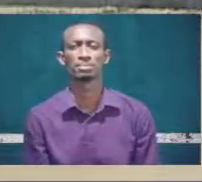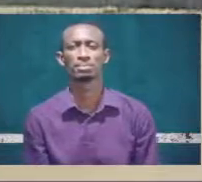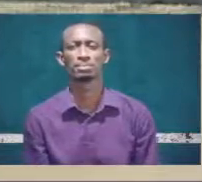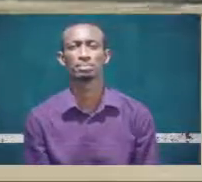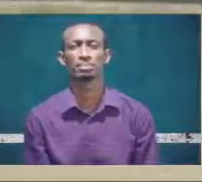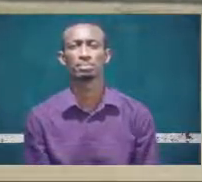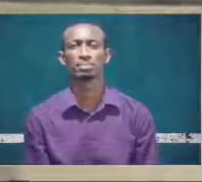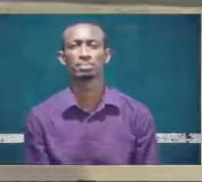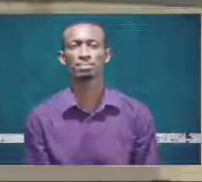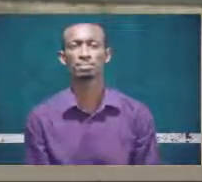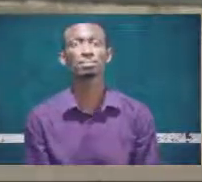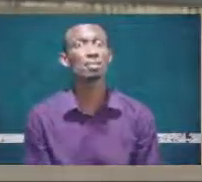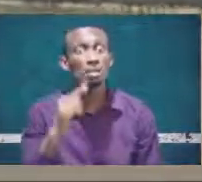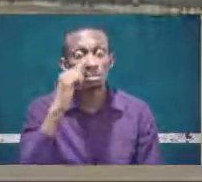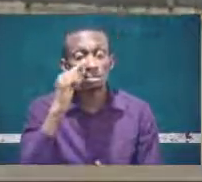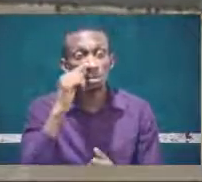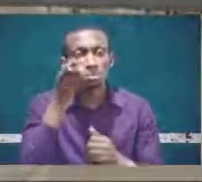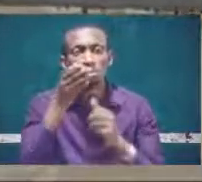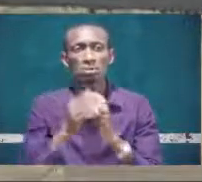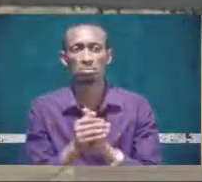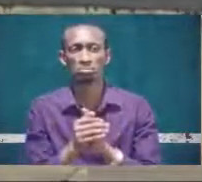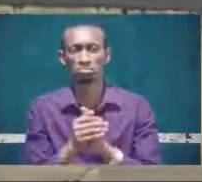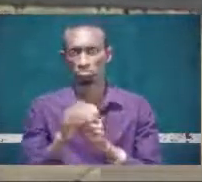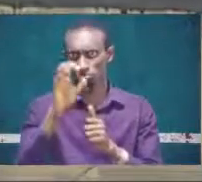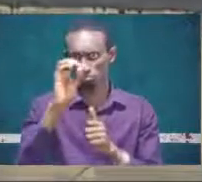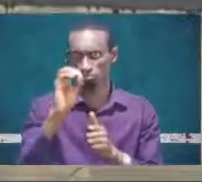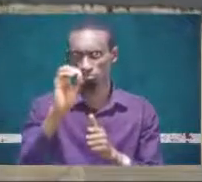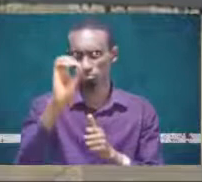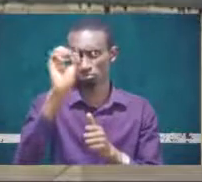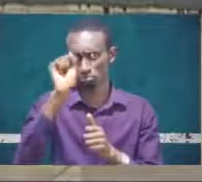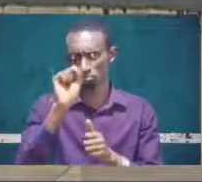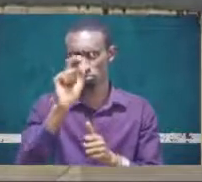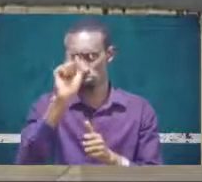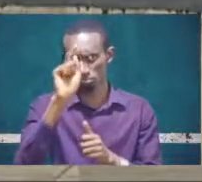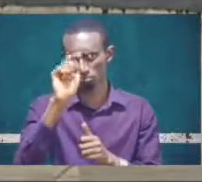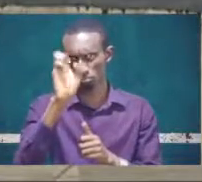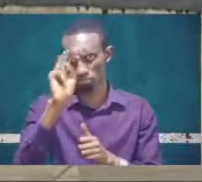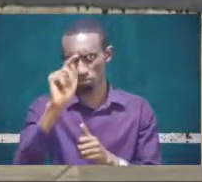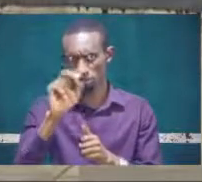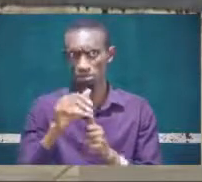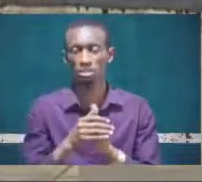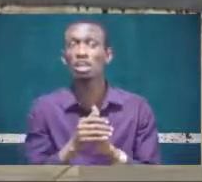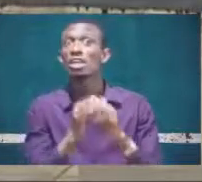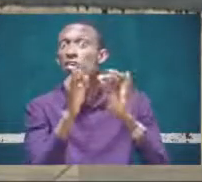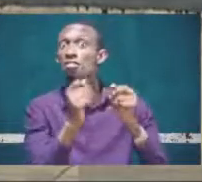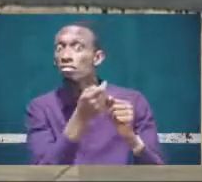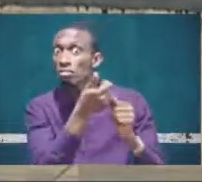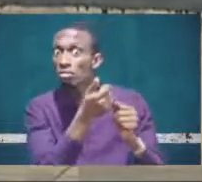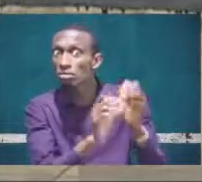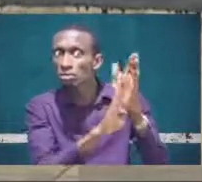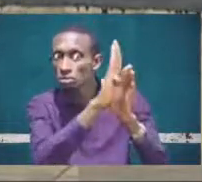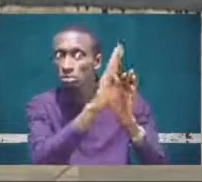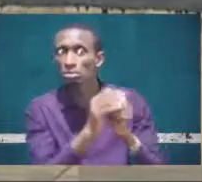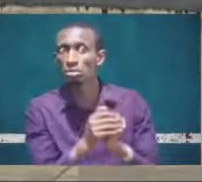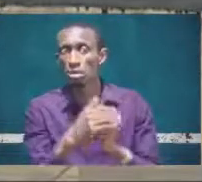with goods of ostentation, an increase in price, or when the price of these goods increases,